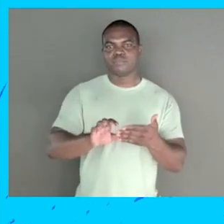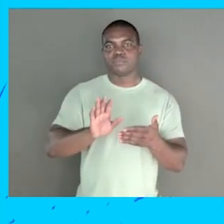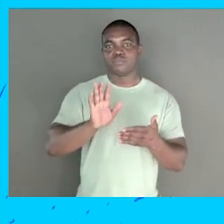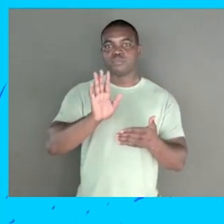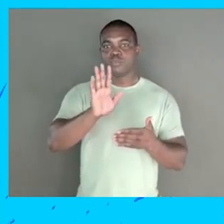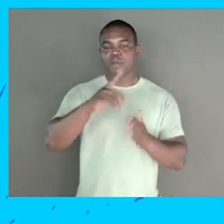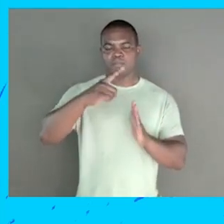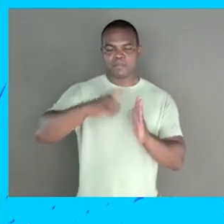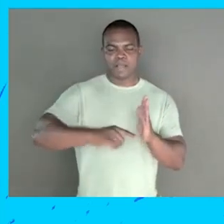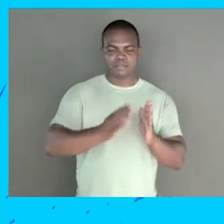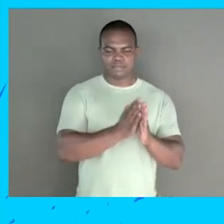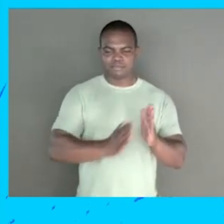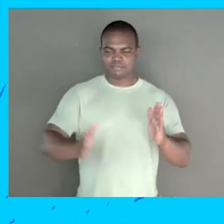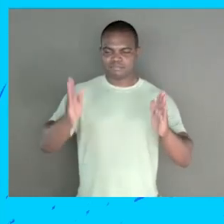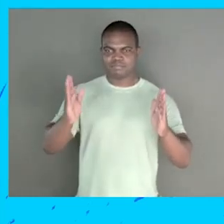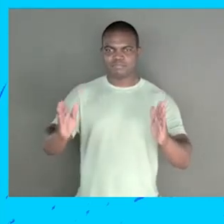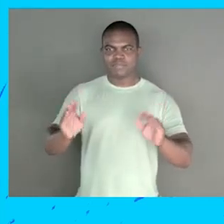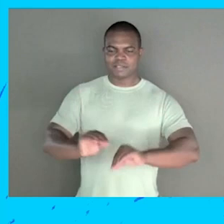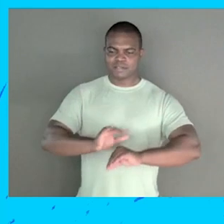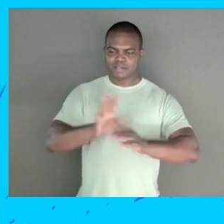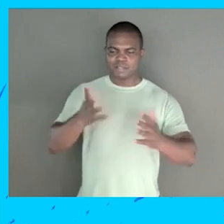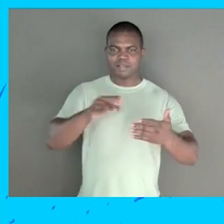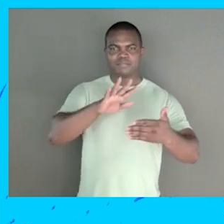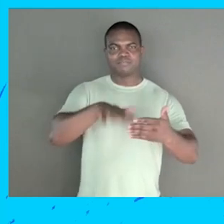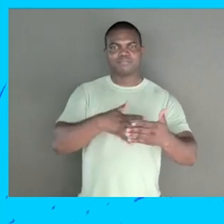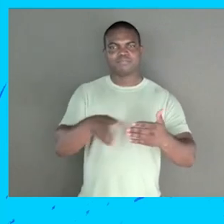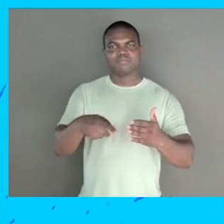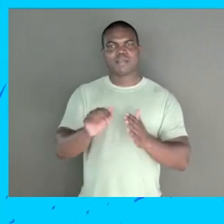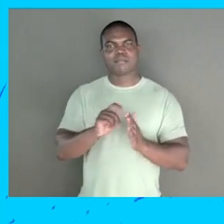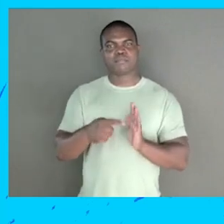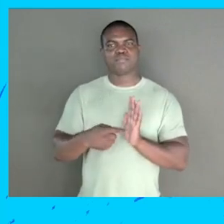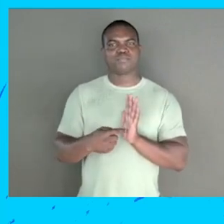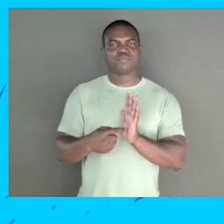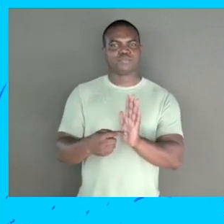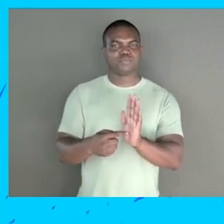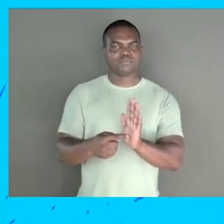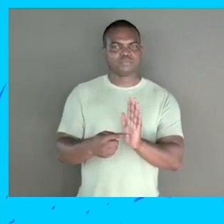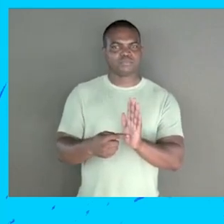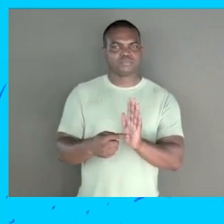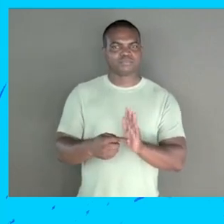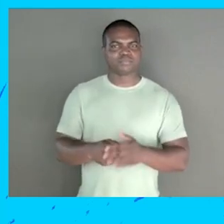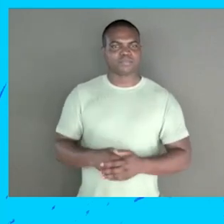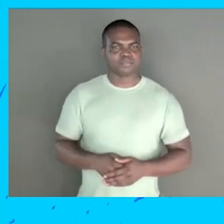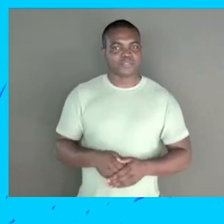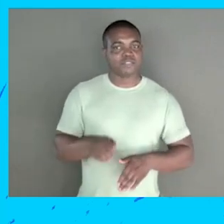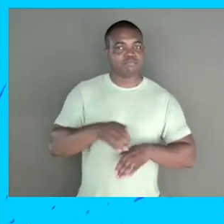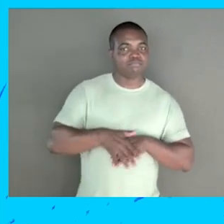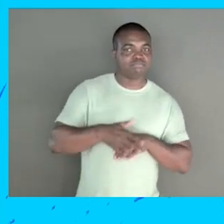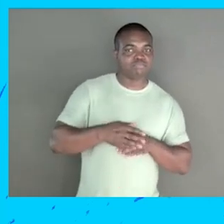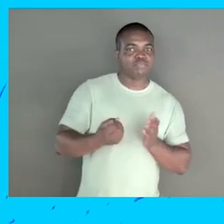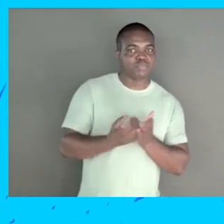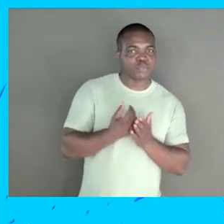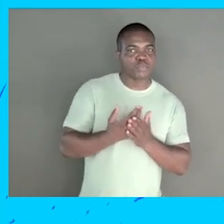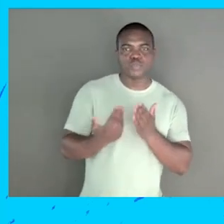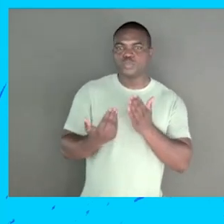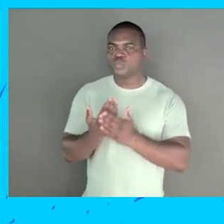And check out the Aki menstruation and puberty information to learn new things about your body and health.